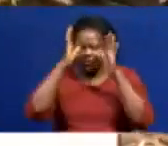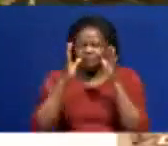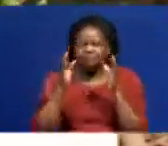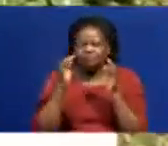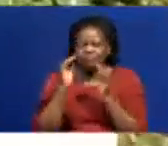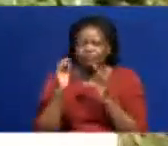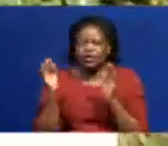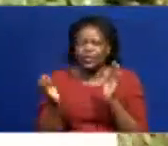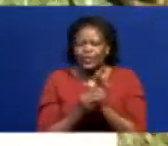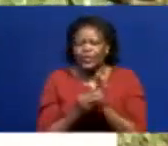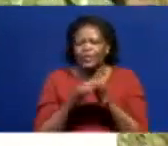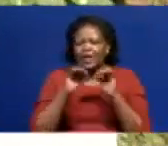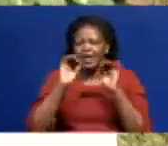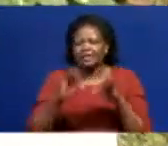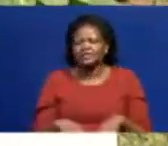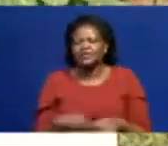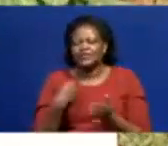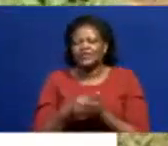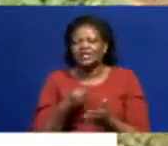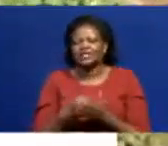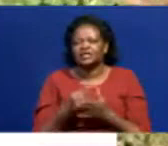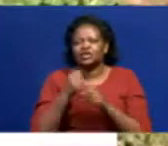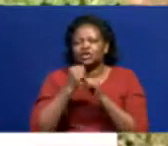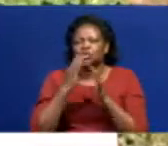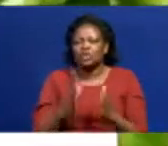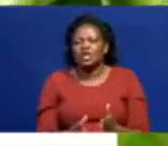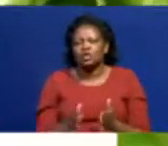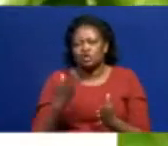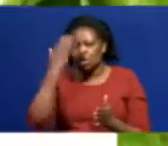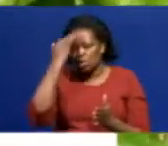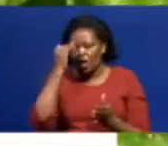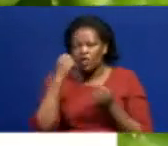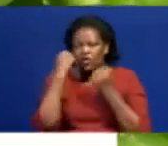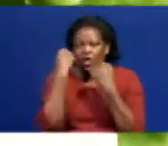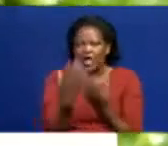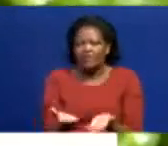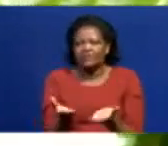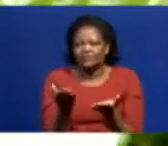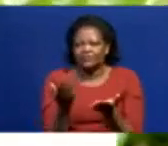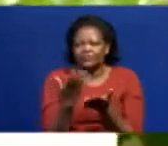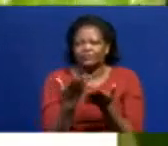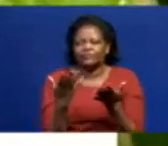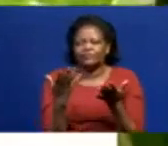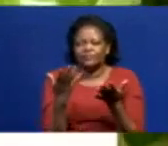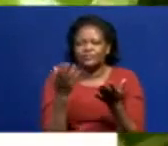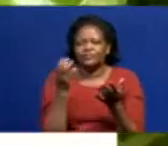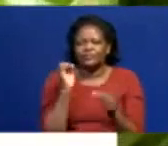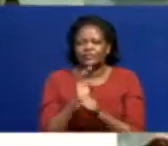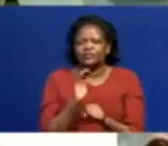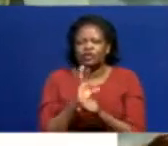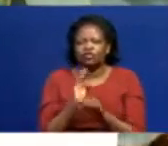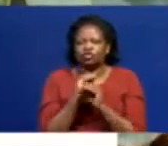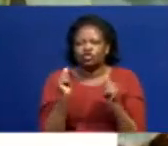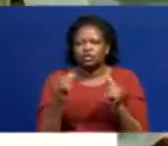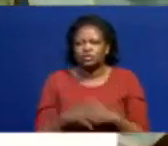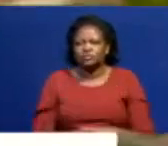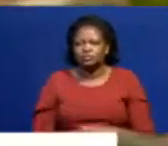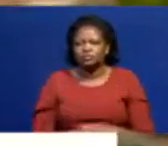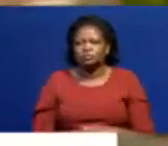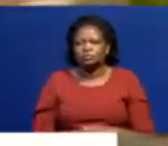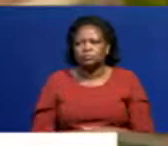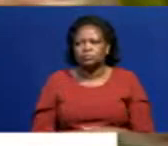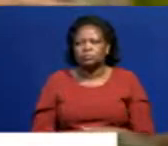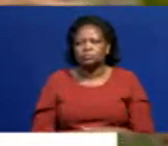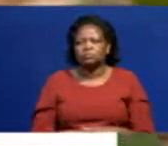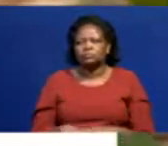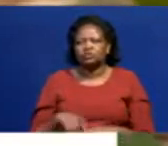put in place by agricultural financial stakeholders in a bid to offer agro-input advisory solutions.